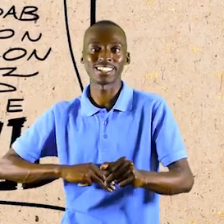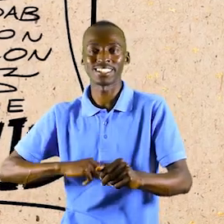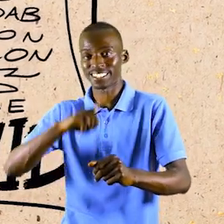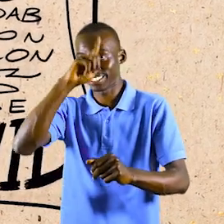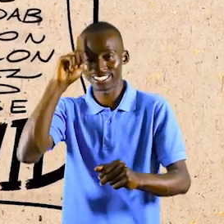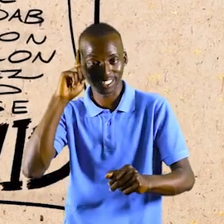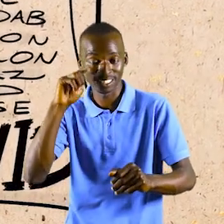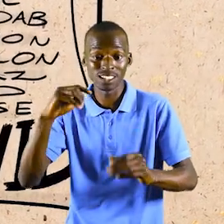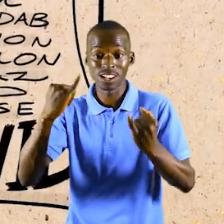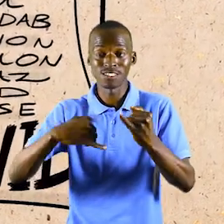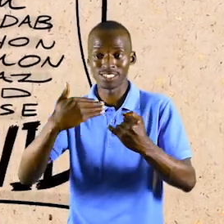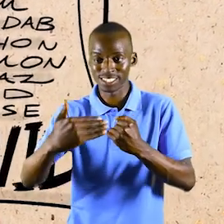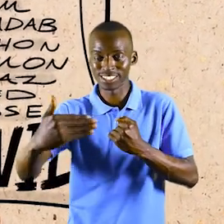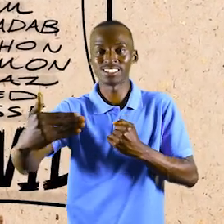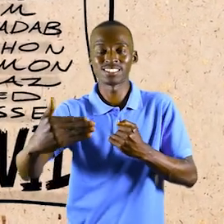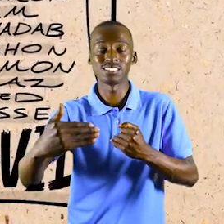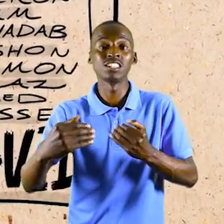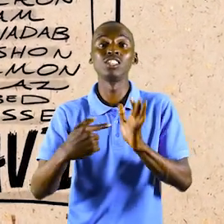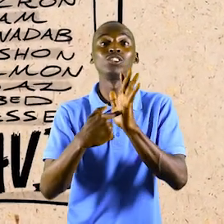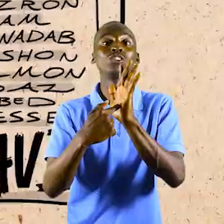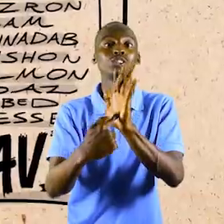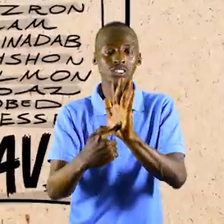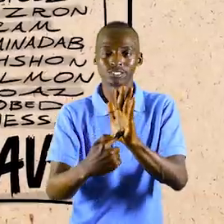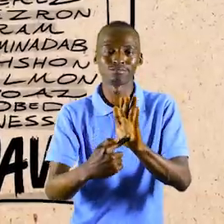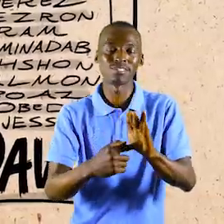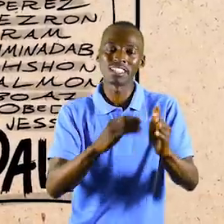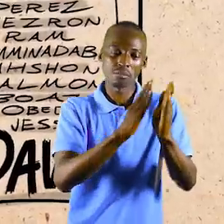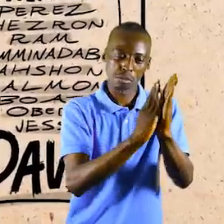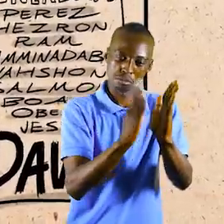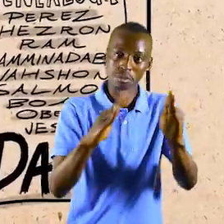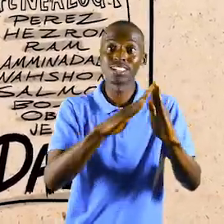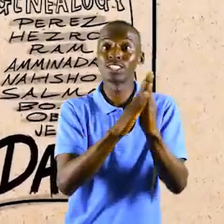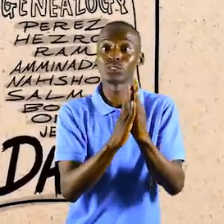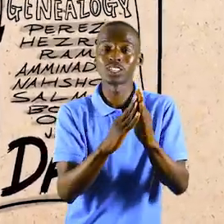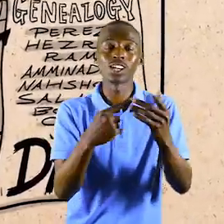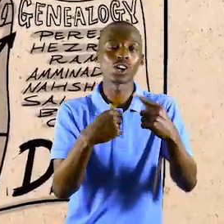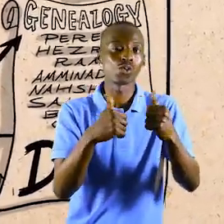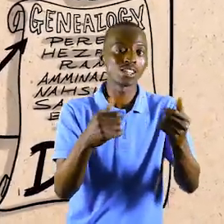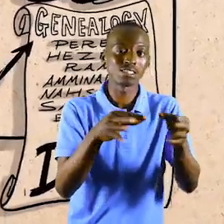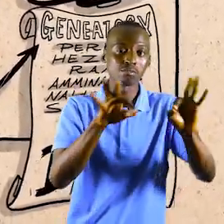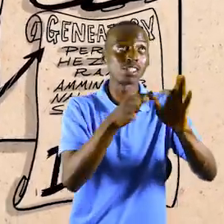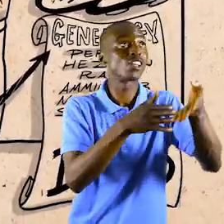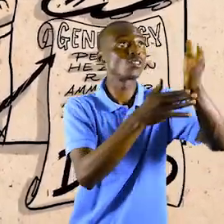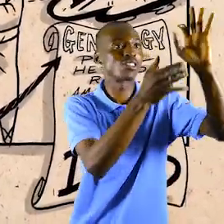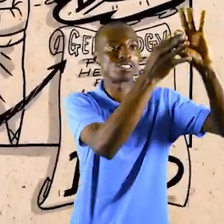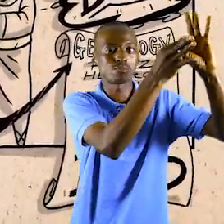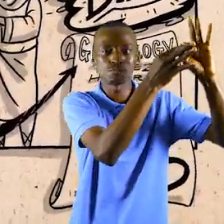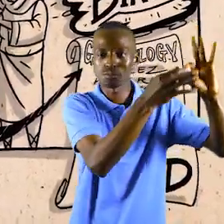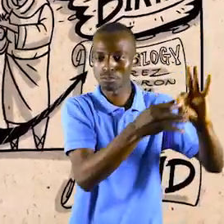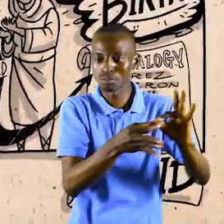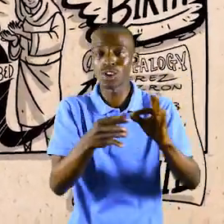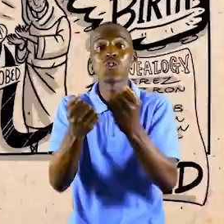so all of a sudden, these seemingly mundane, ordinary events in this story are woven into God's grand story